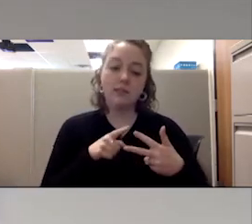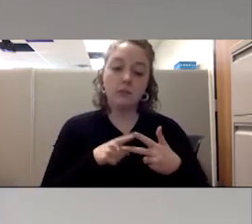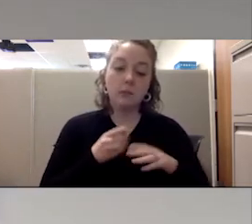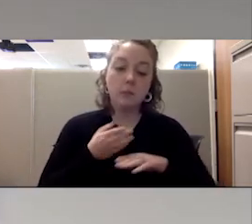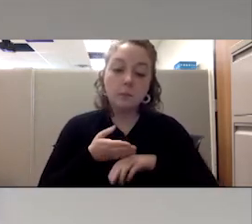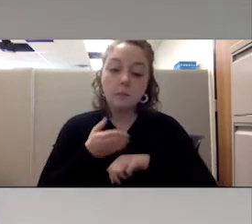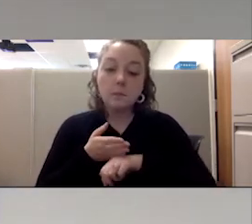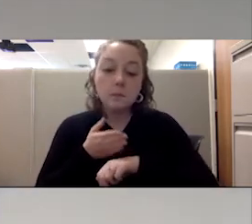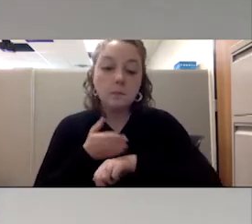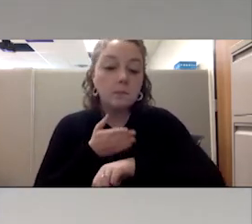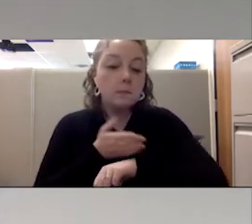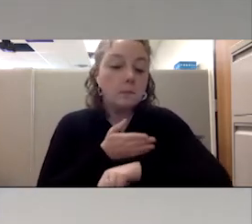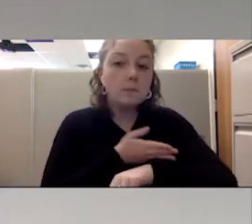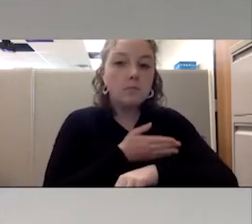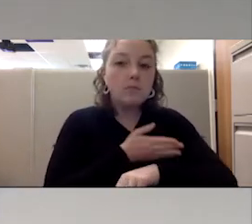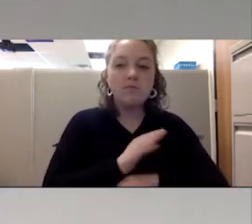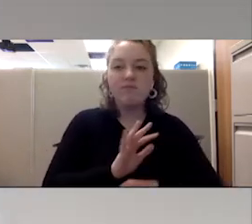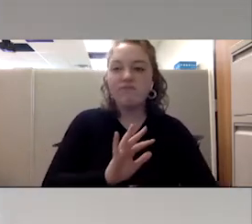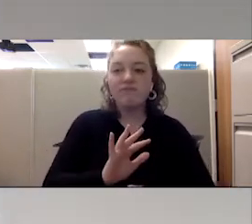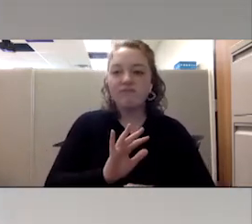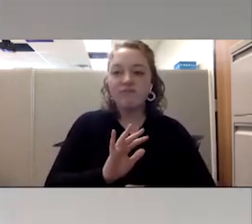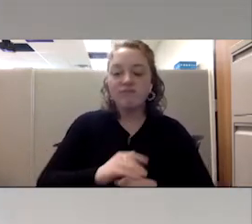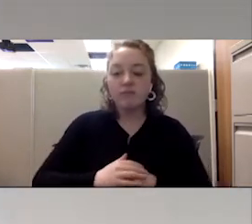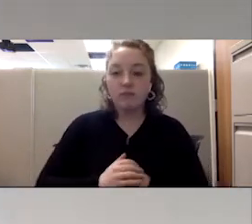outdated structure. And I think that